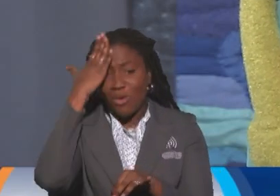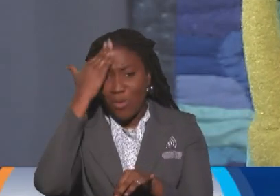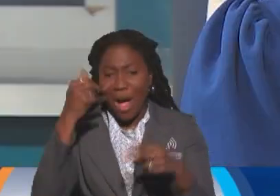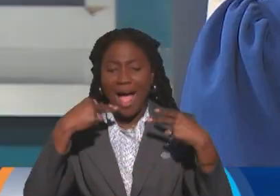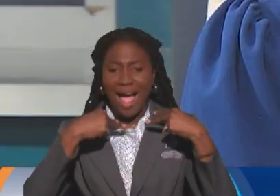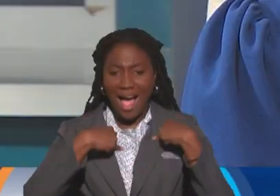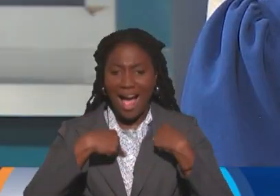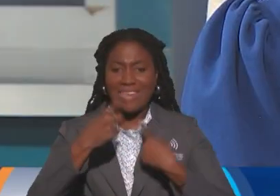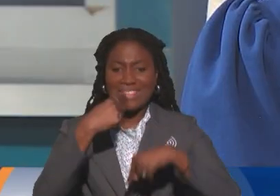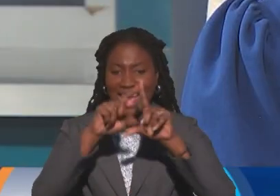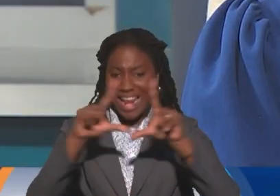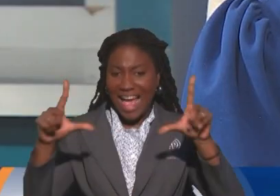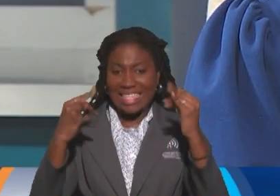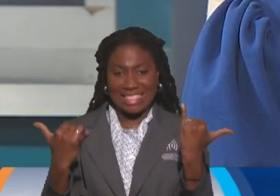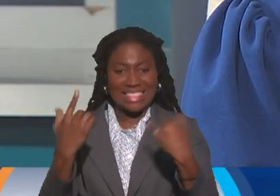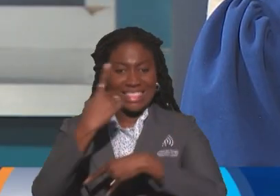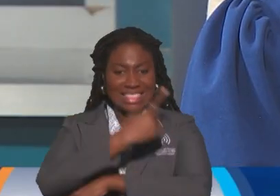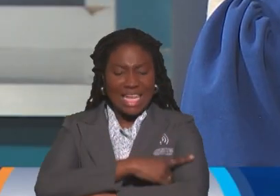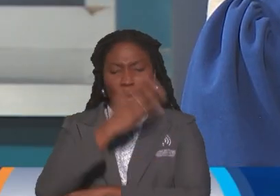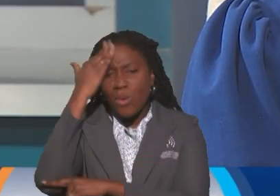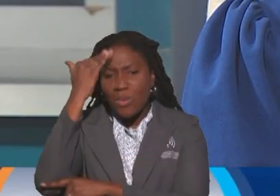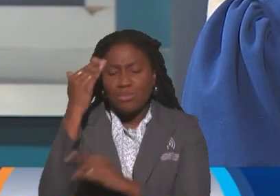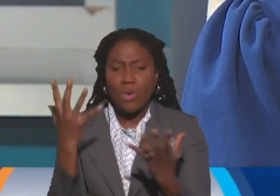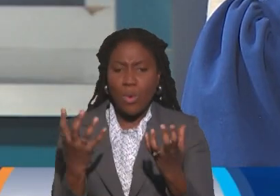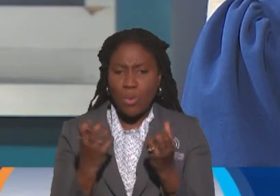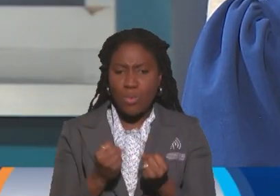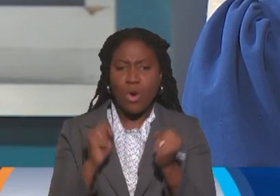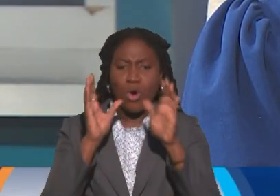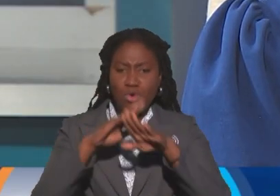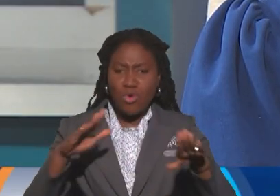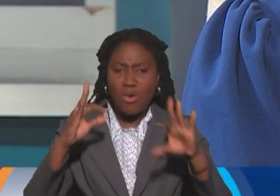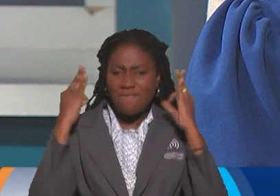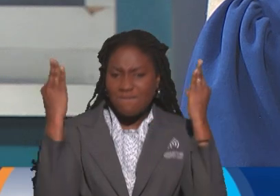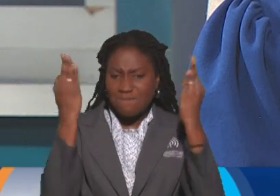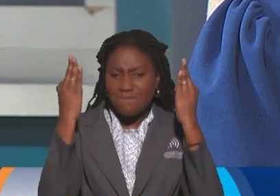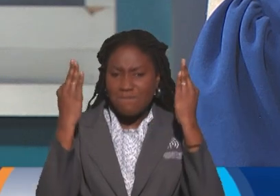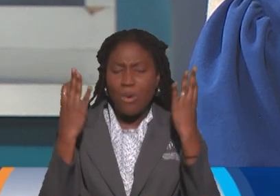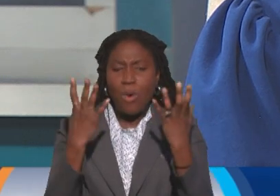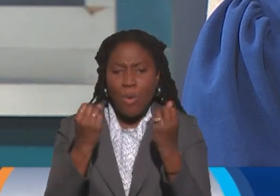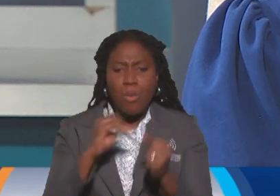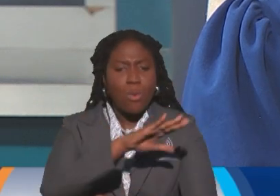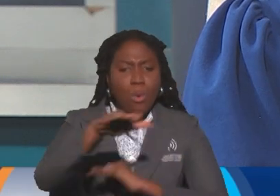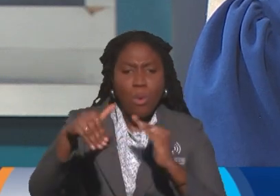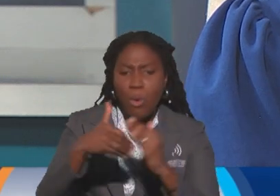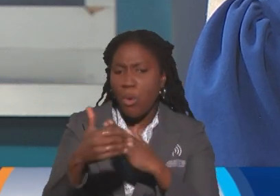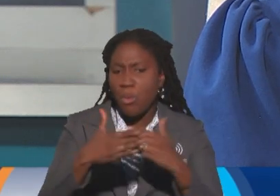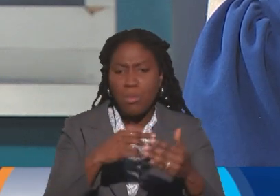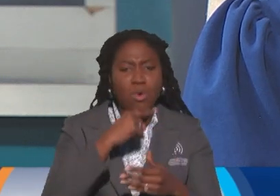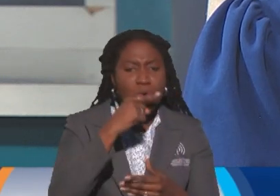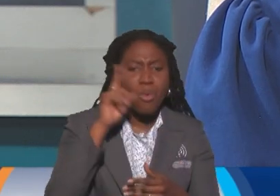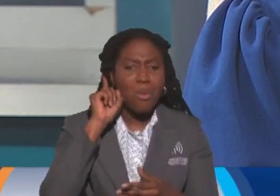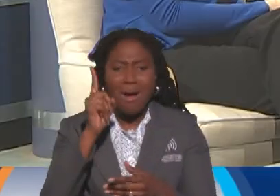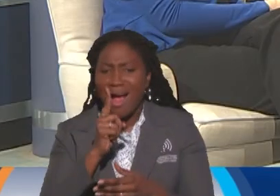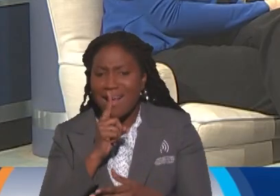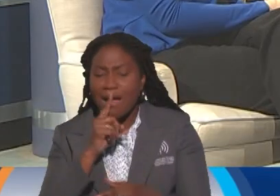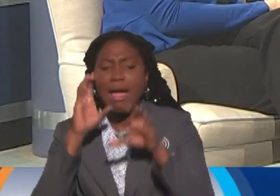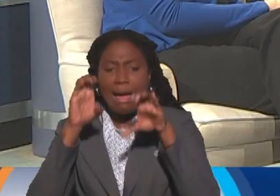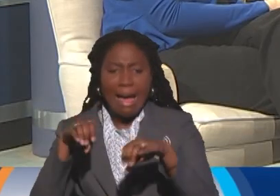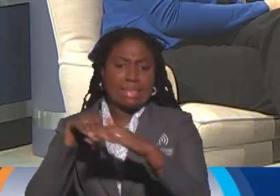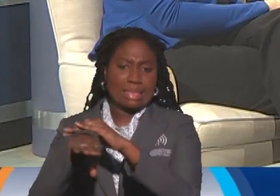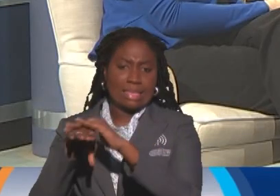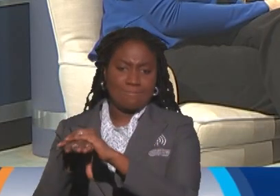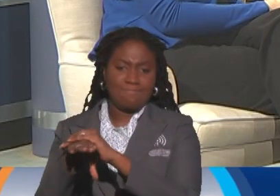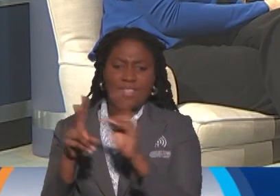language translator today, to promote the Children's Festival as being all-inclusive and accessible. It's very important